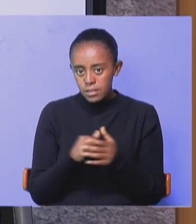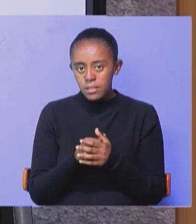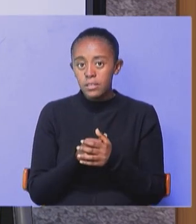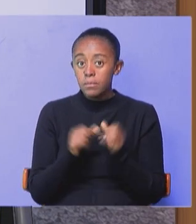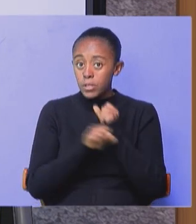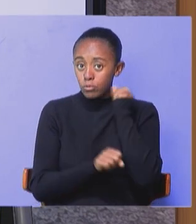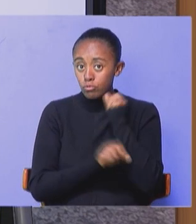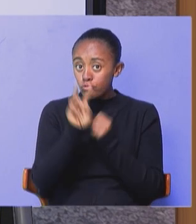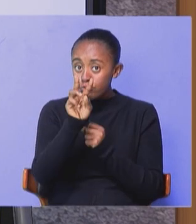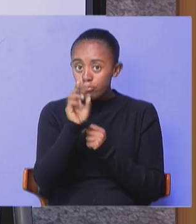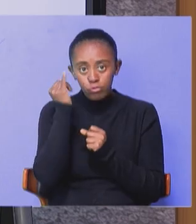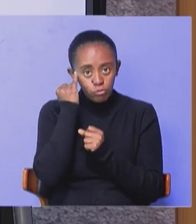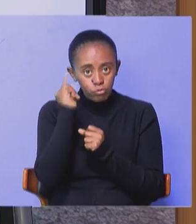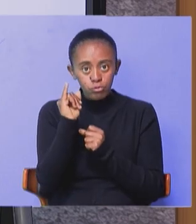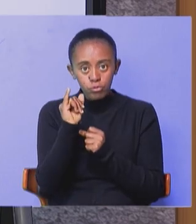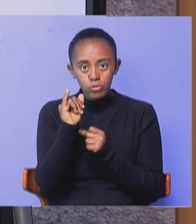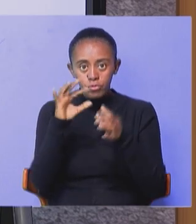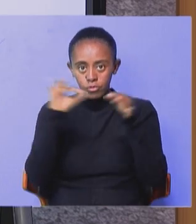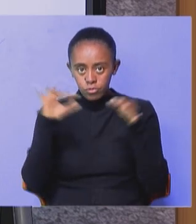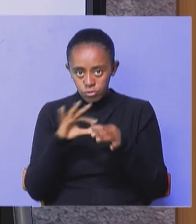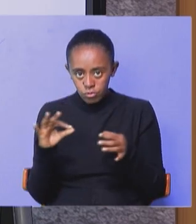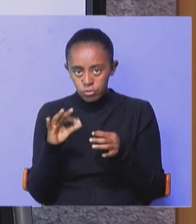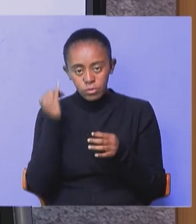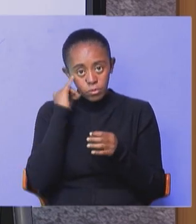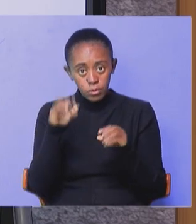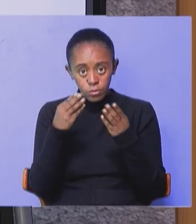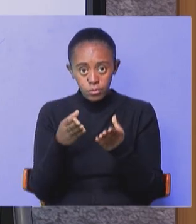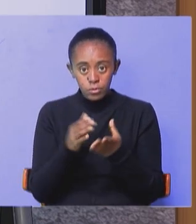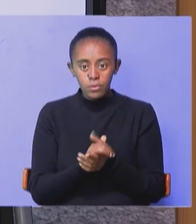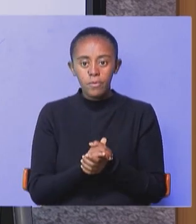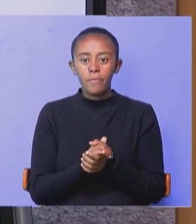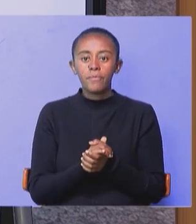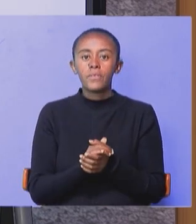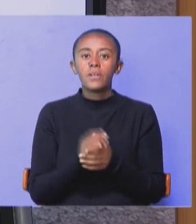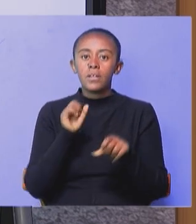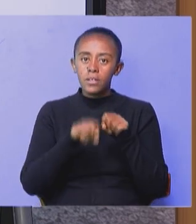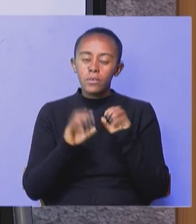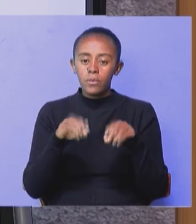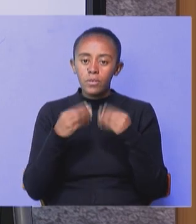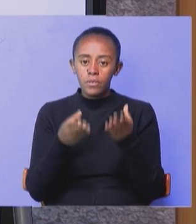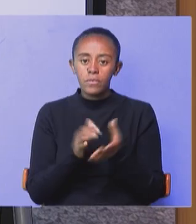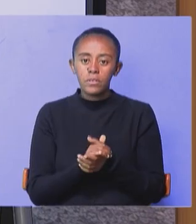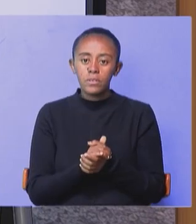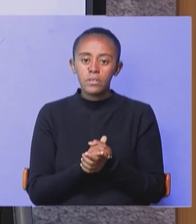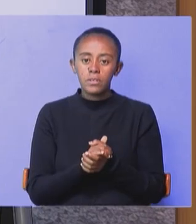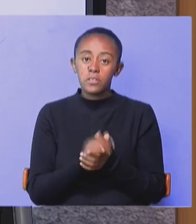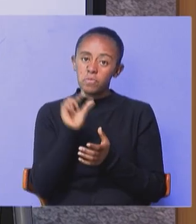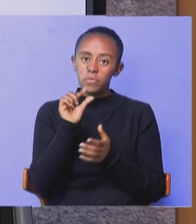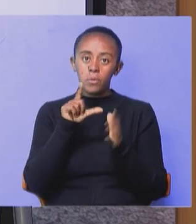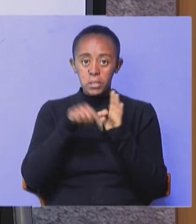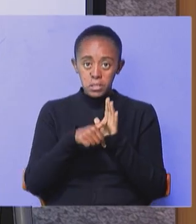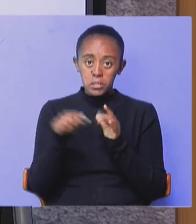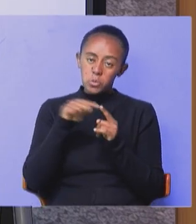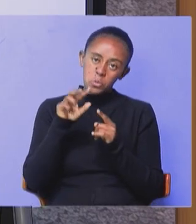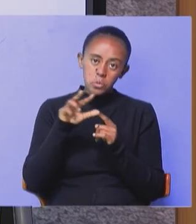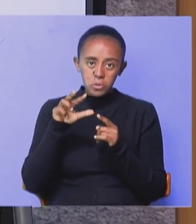based on these two scenarios or topics that I have given you. So I will give you a few minutes, 2 to